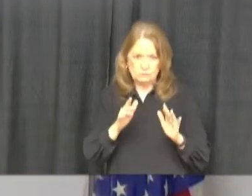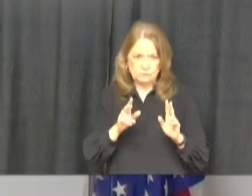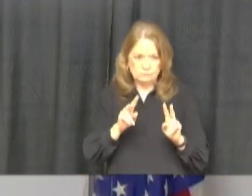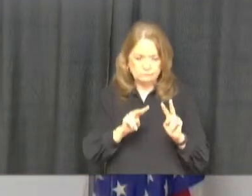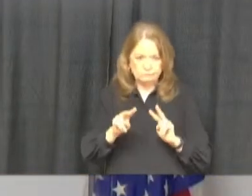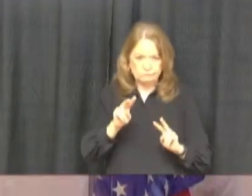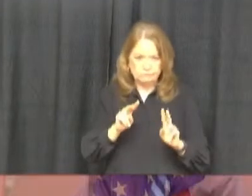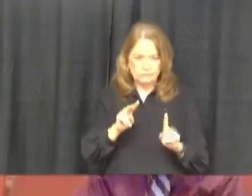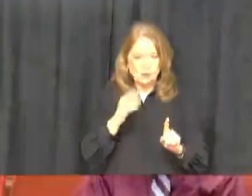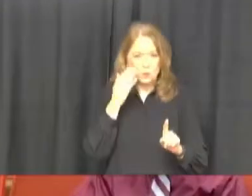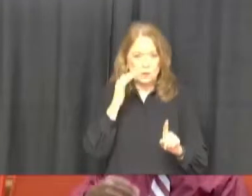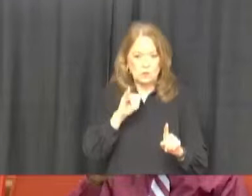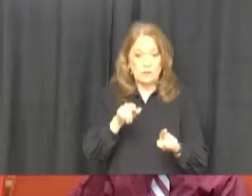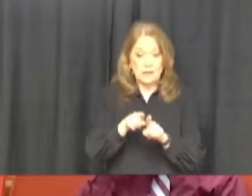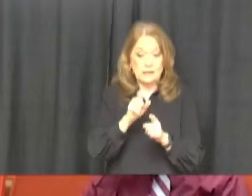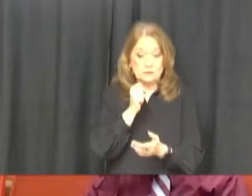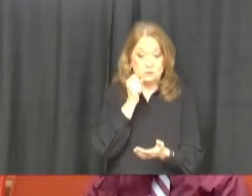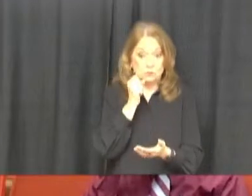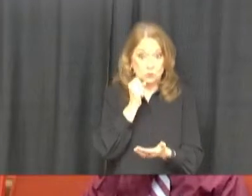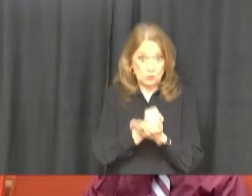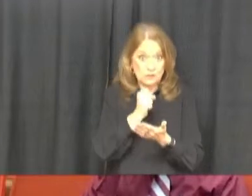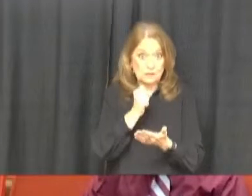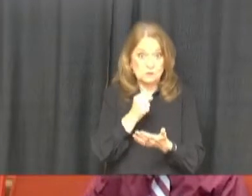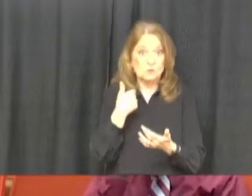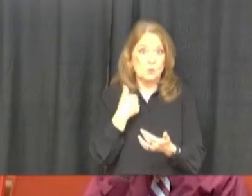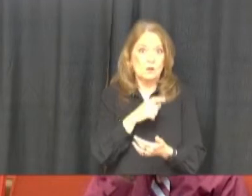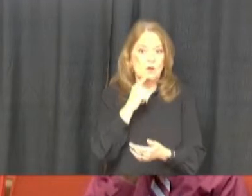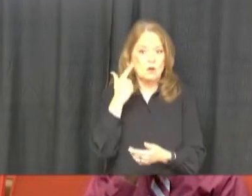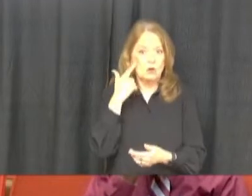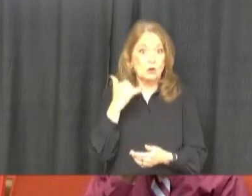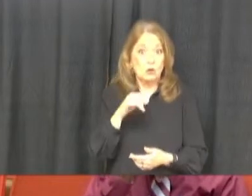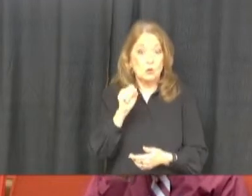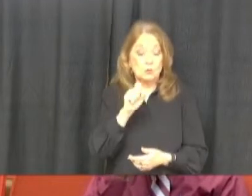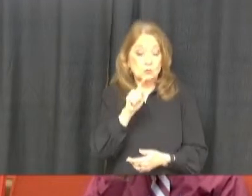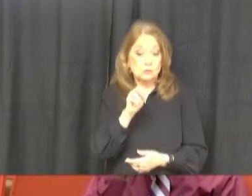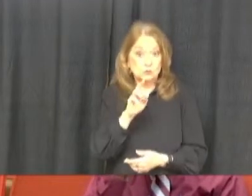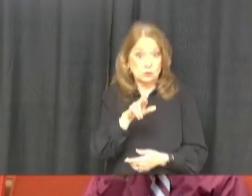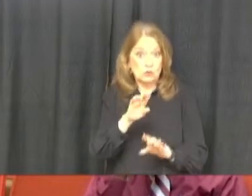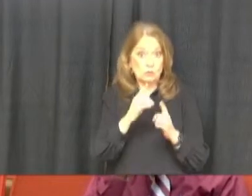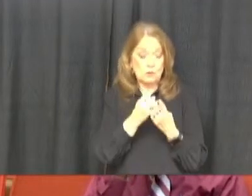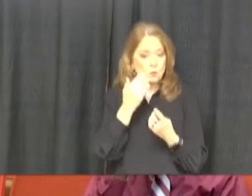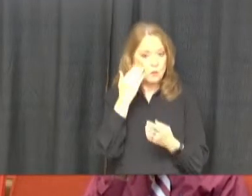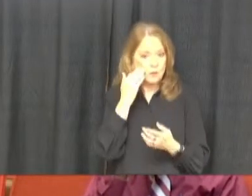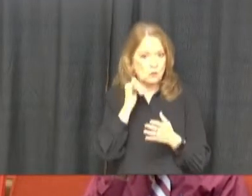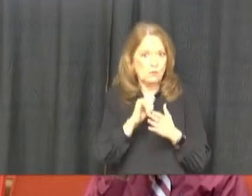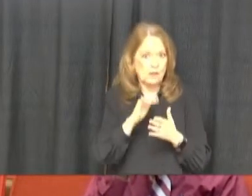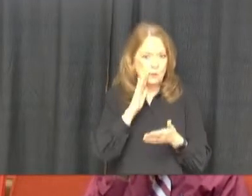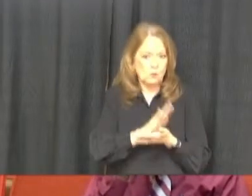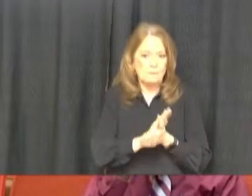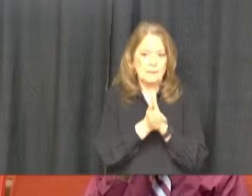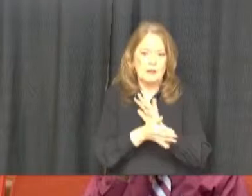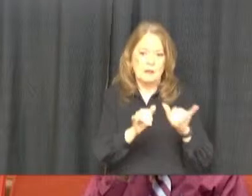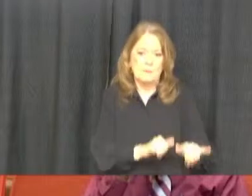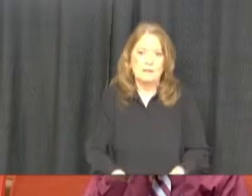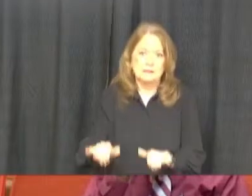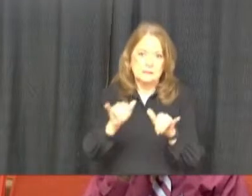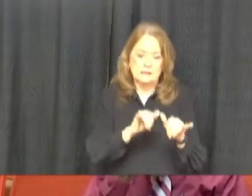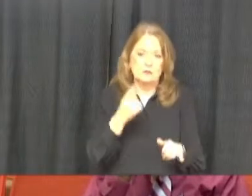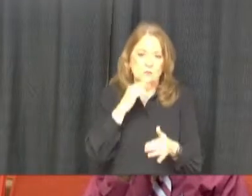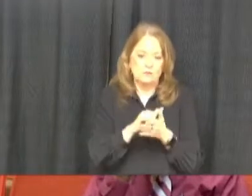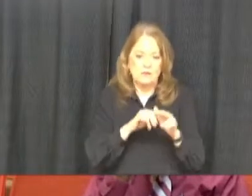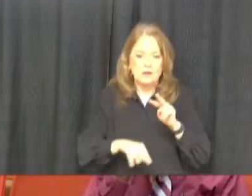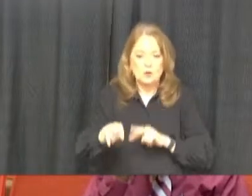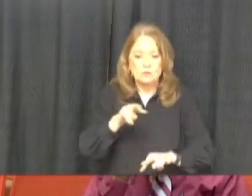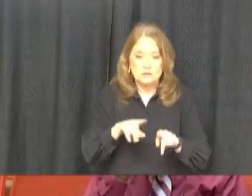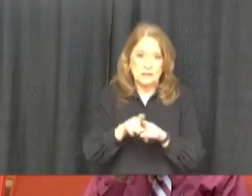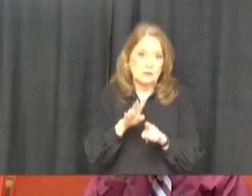agency, Gold Star department, we know that it's going to become a standard to that oversight like you speak of